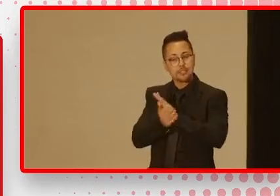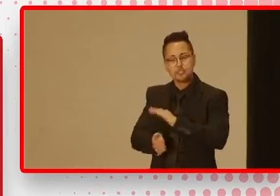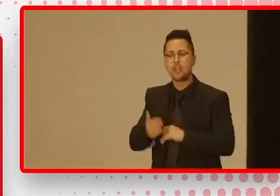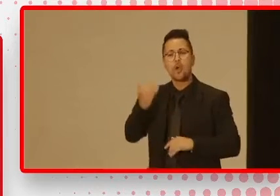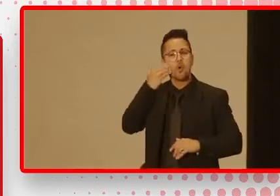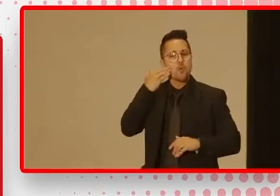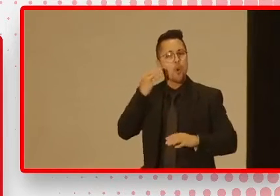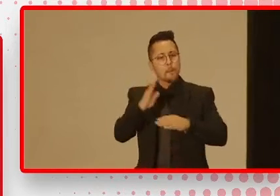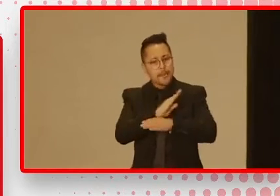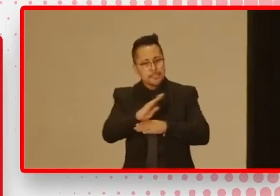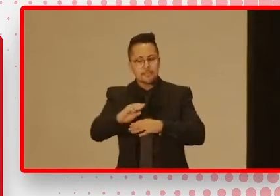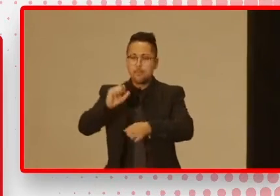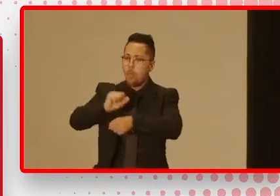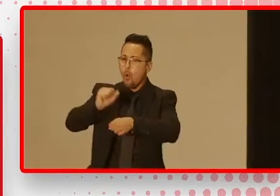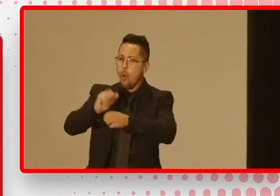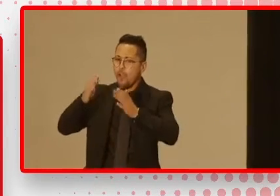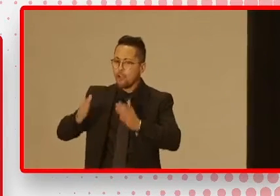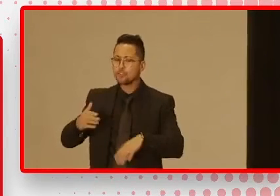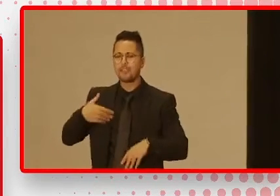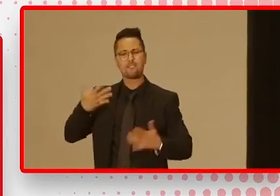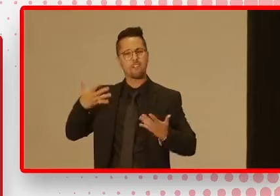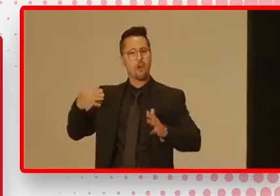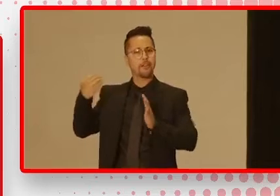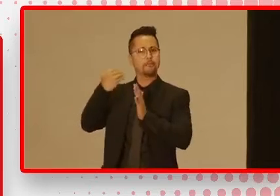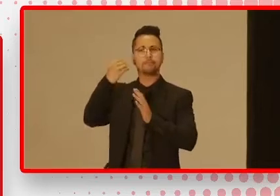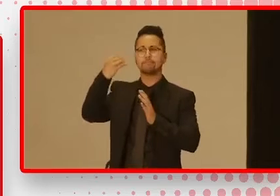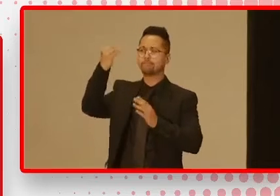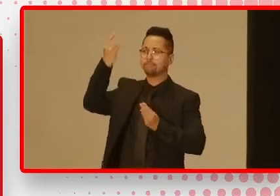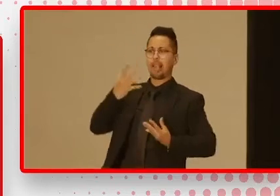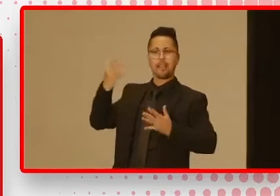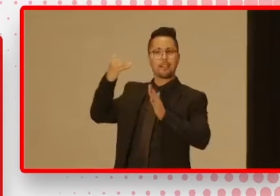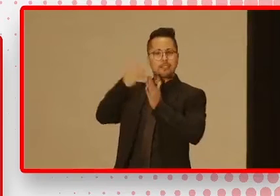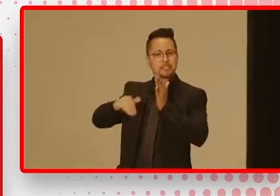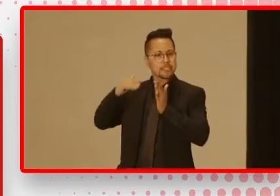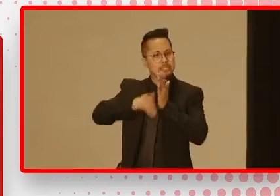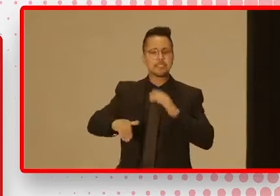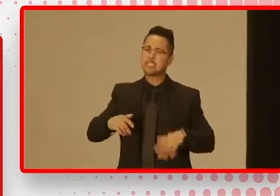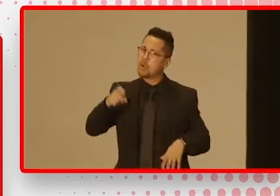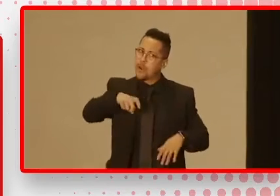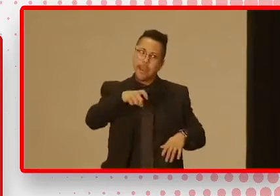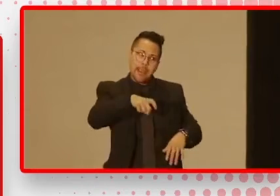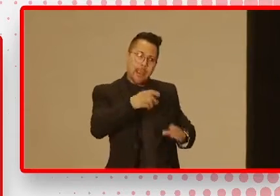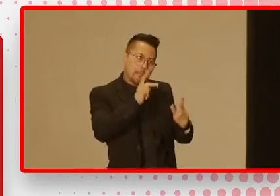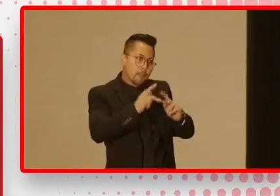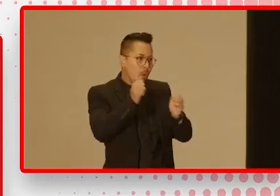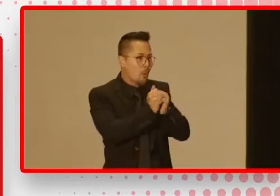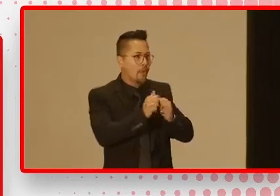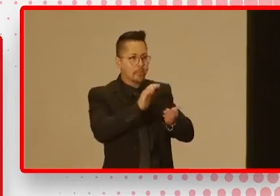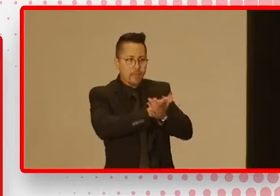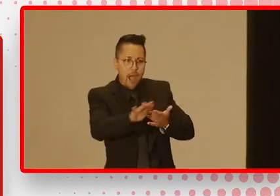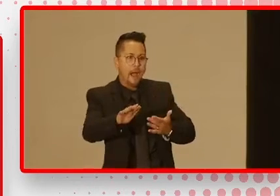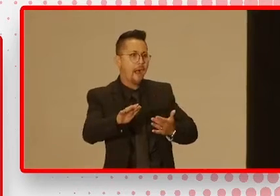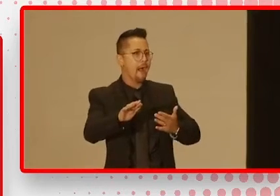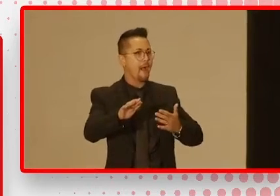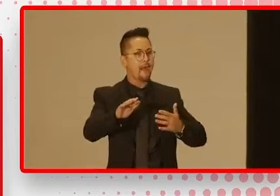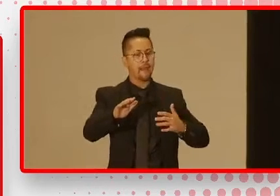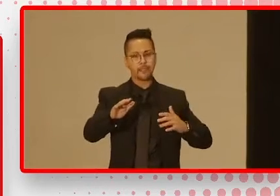been repeatedly telling us, we need people with good soft skills. So apparently